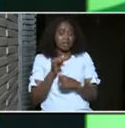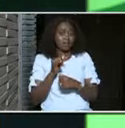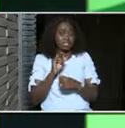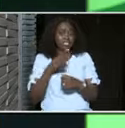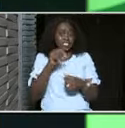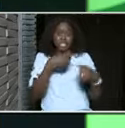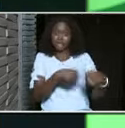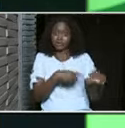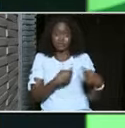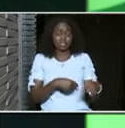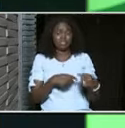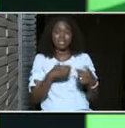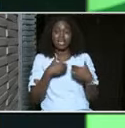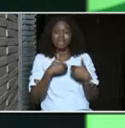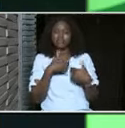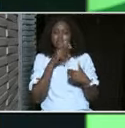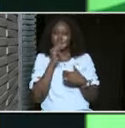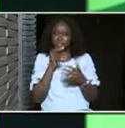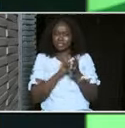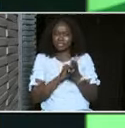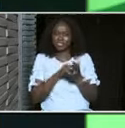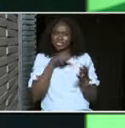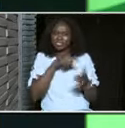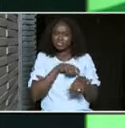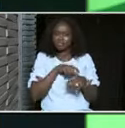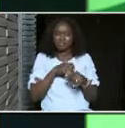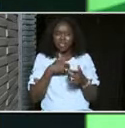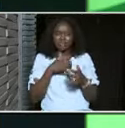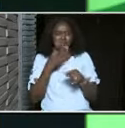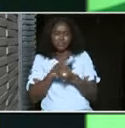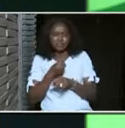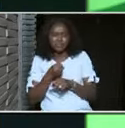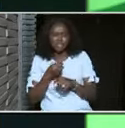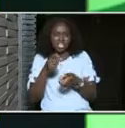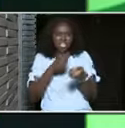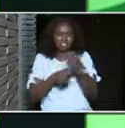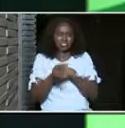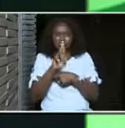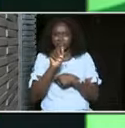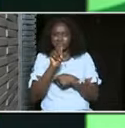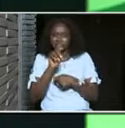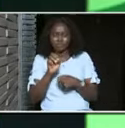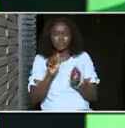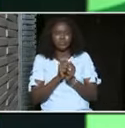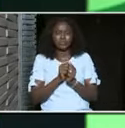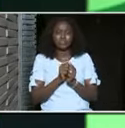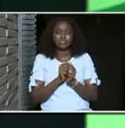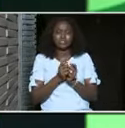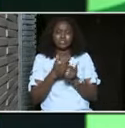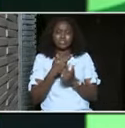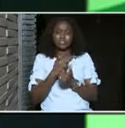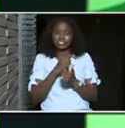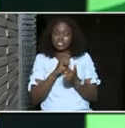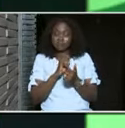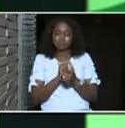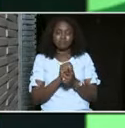The argument has been that the regime, you know, having a multiple exchange rate regime favors certain.